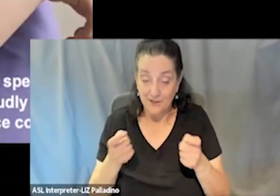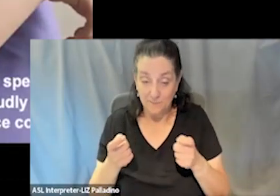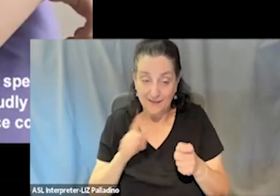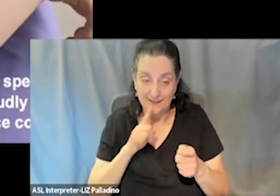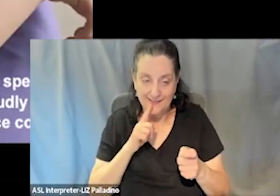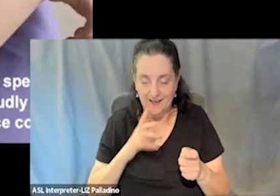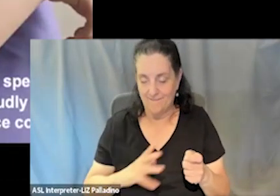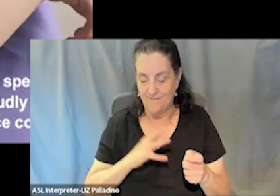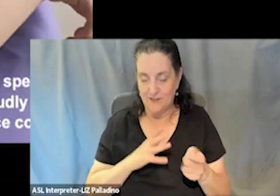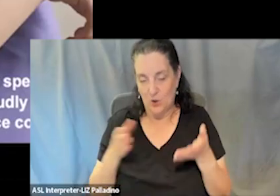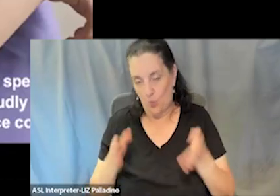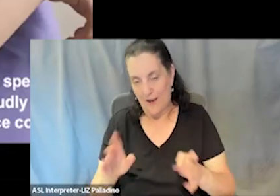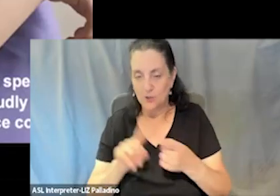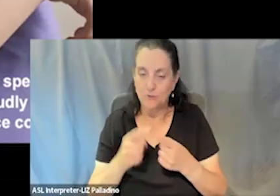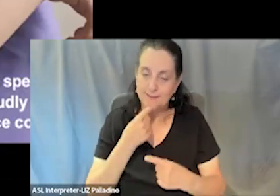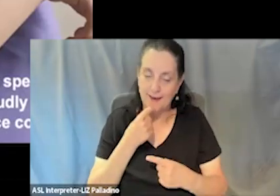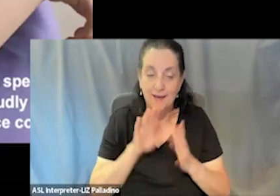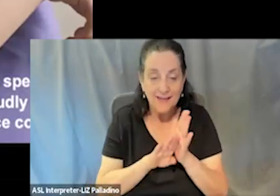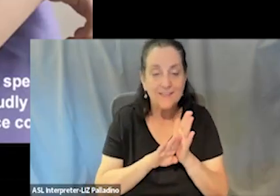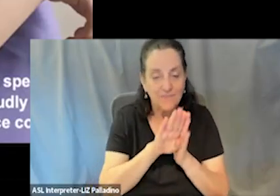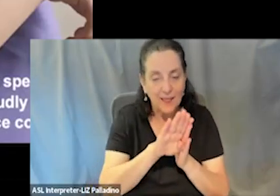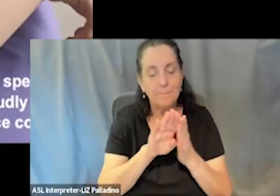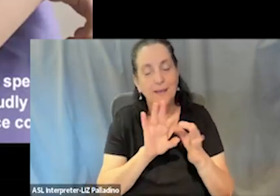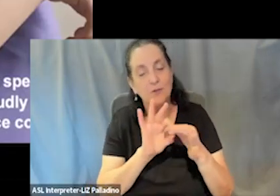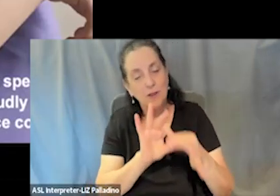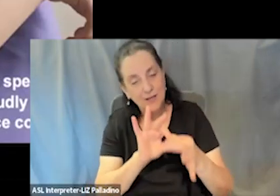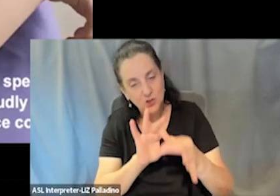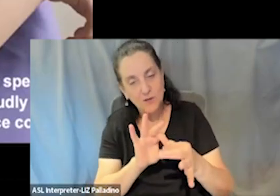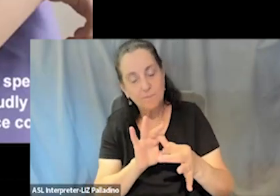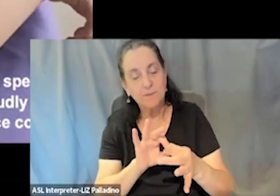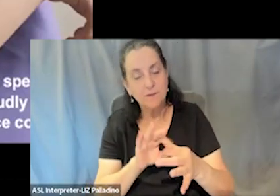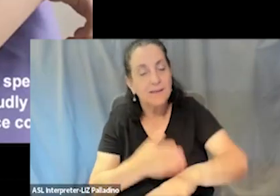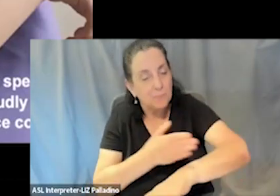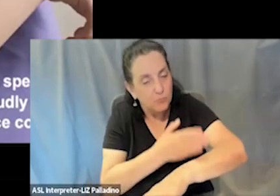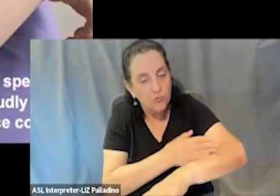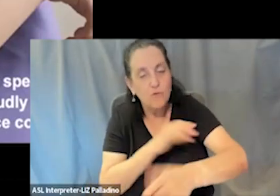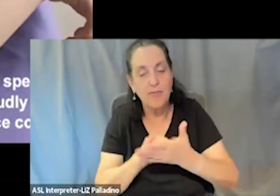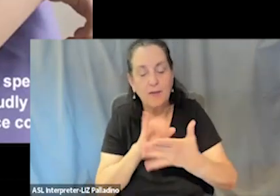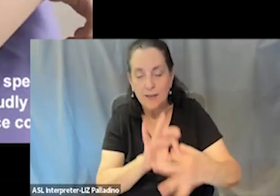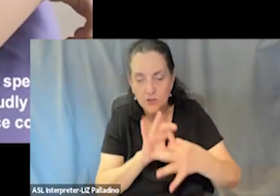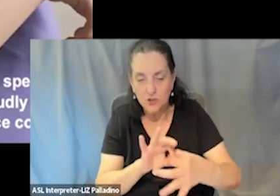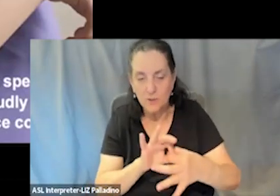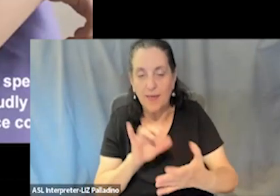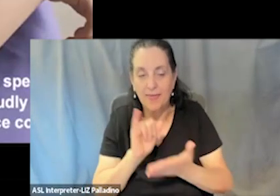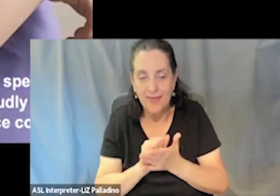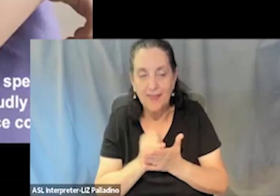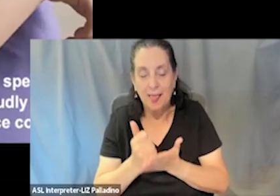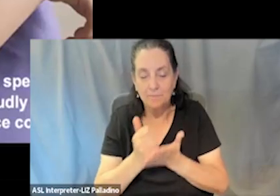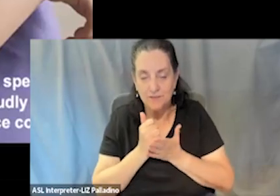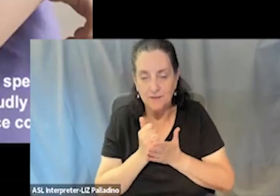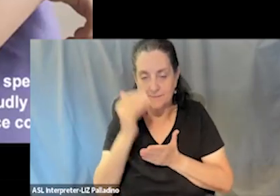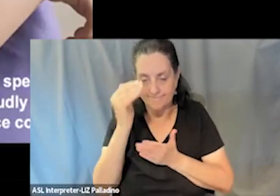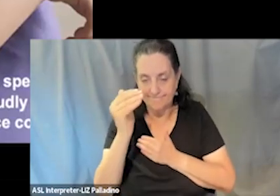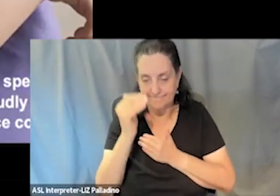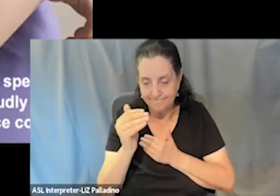fancy development way to say developing the relationship. Again, it takes us through those steps.